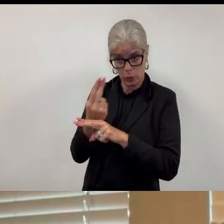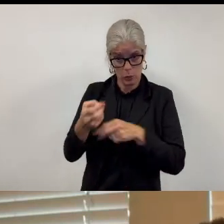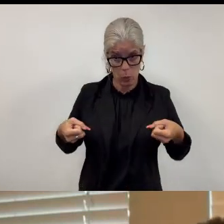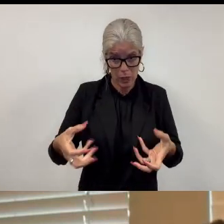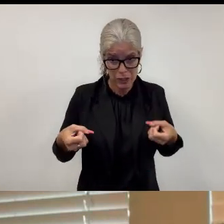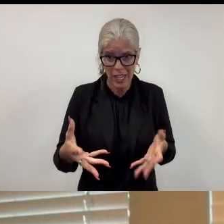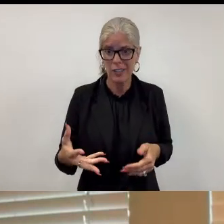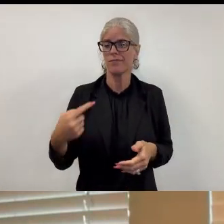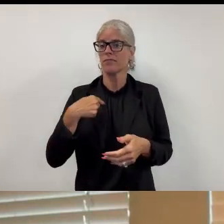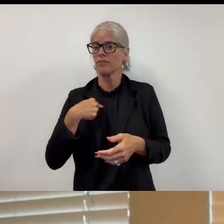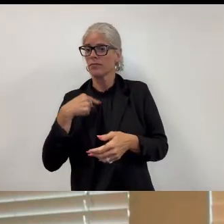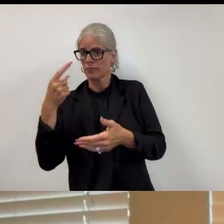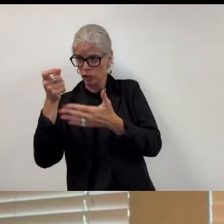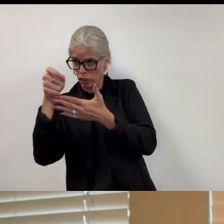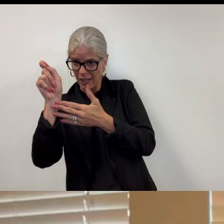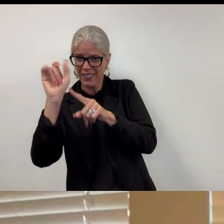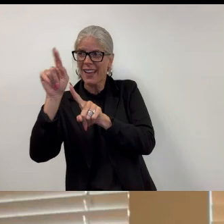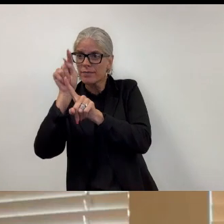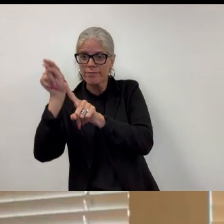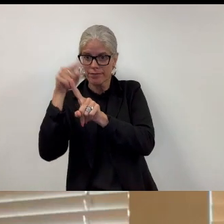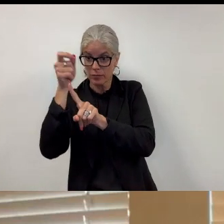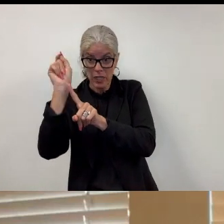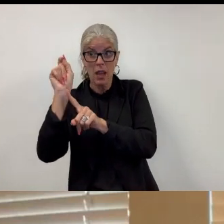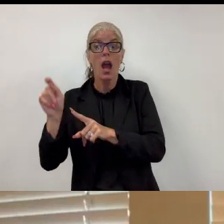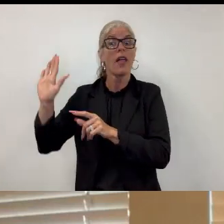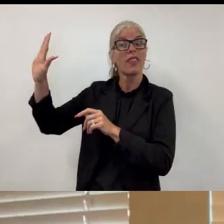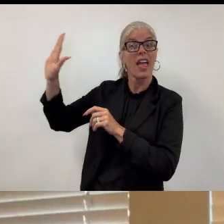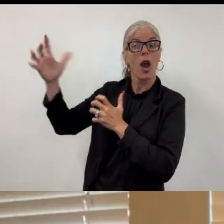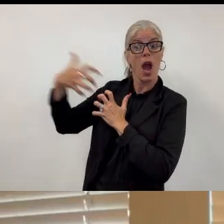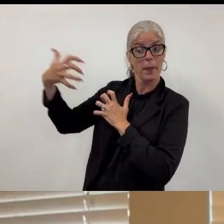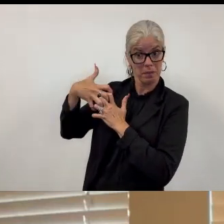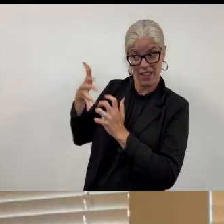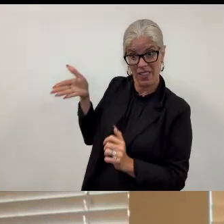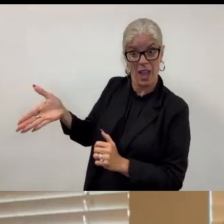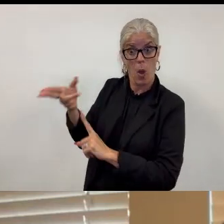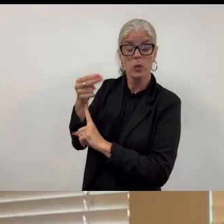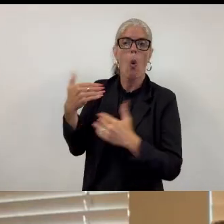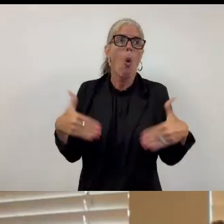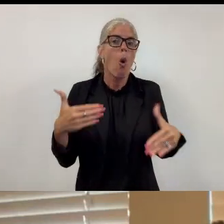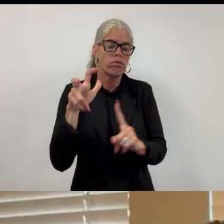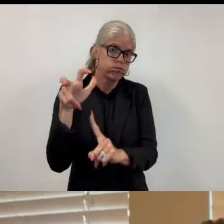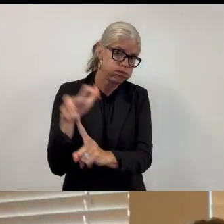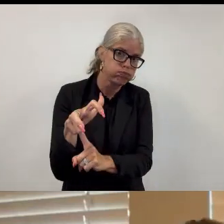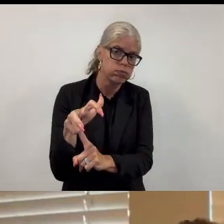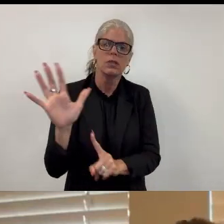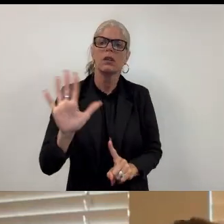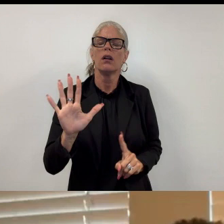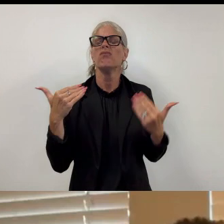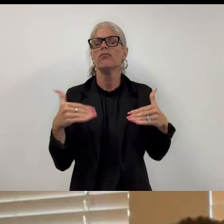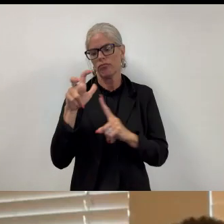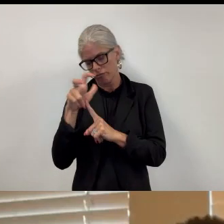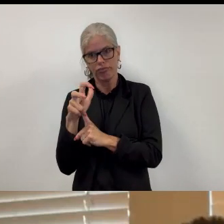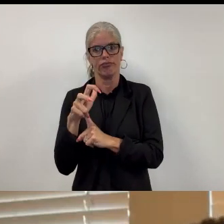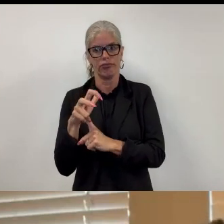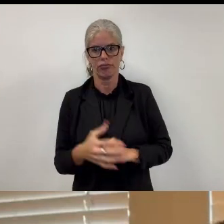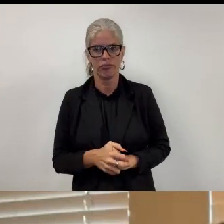use a wheelchair. I checked the box for a wheelchair accessible room, and the accommodations at this property were